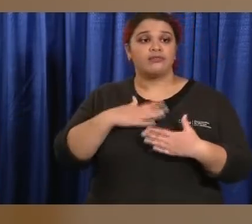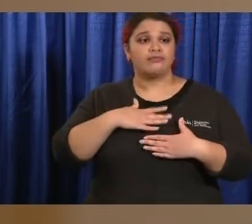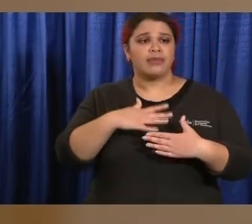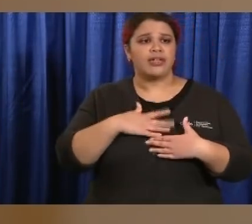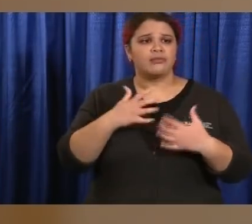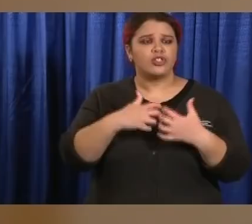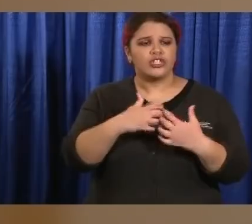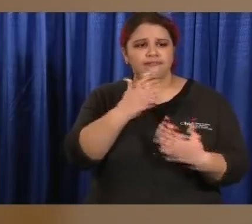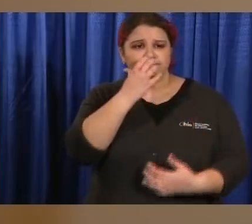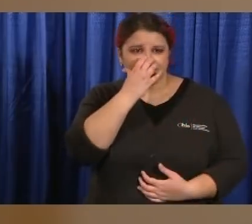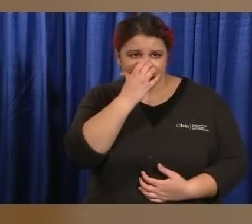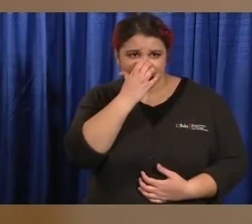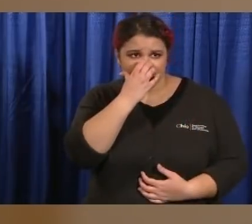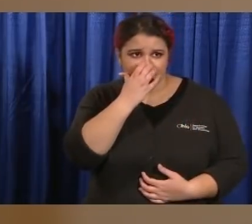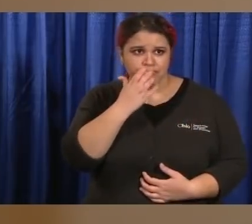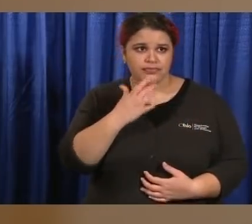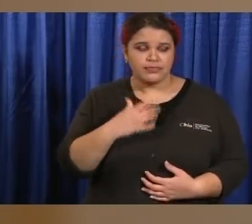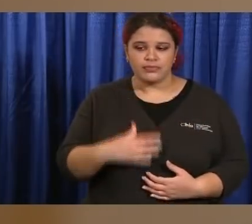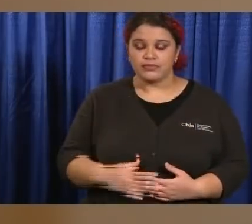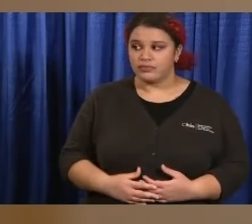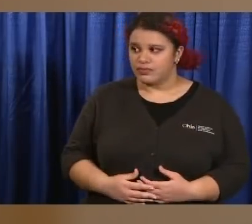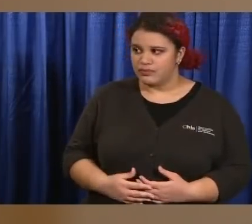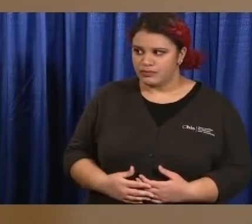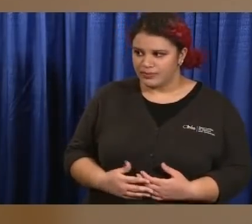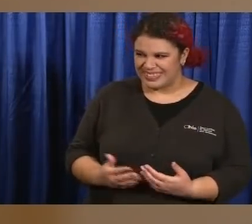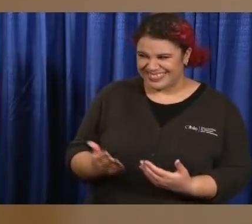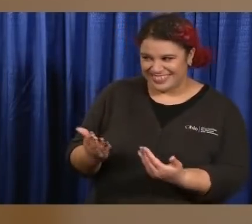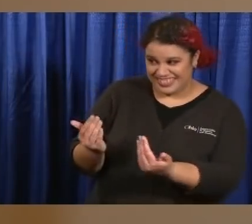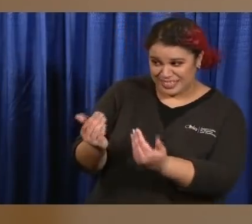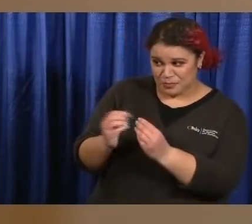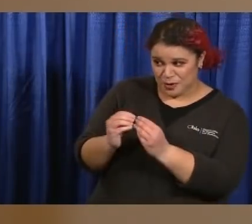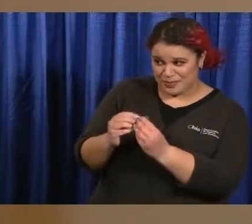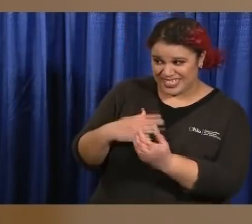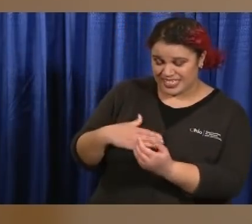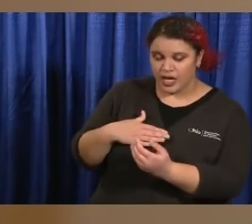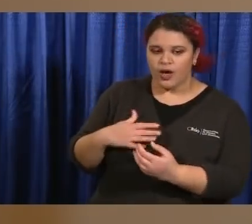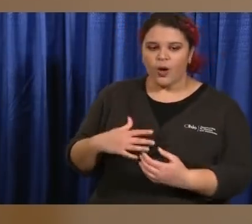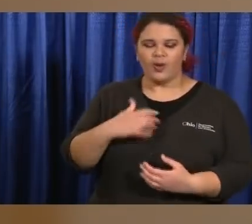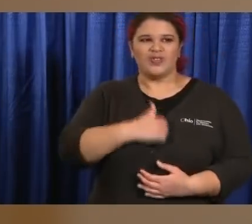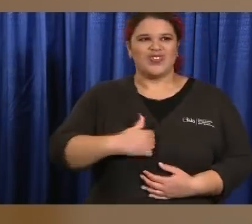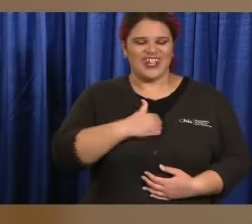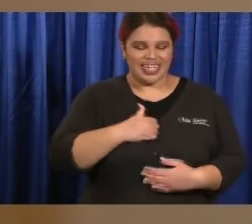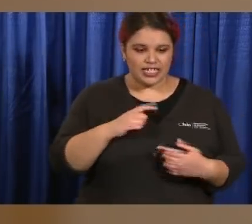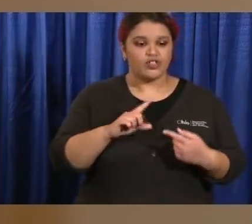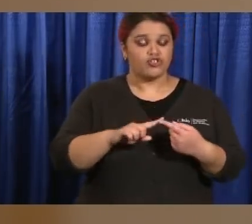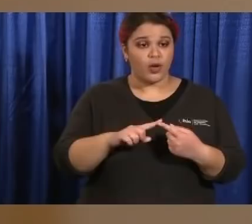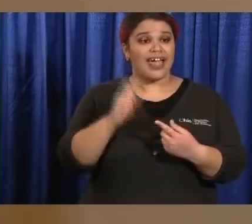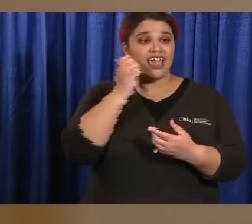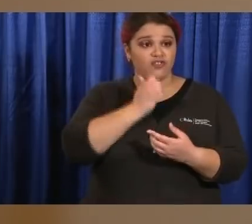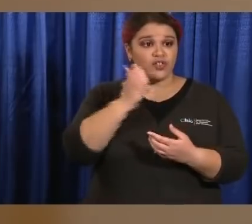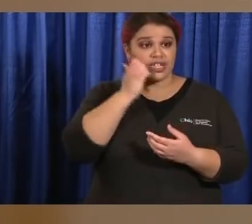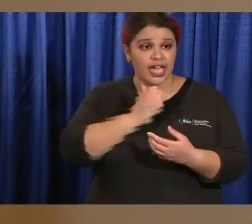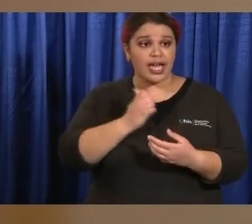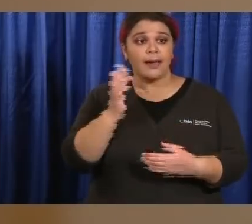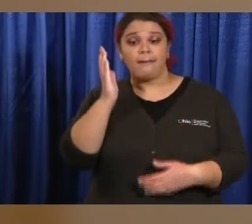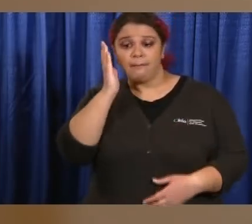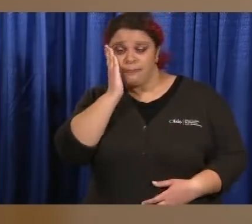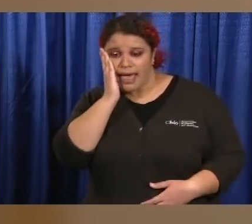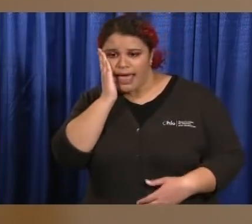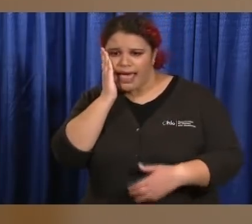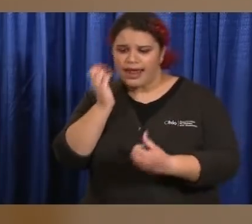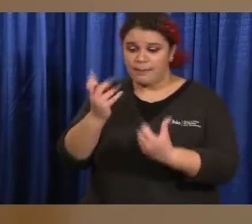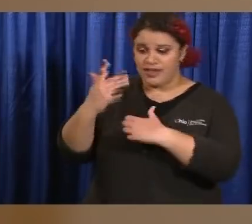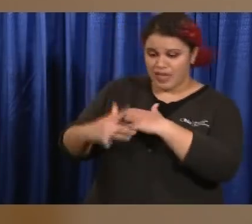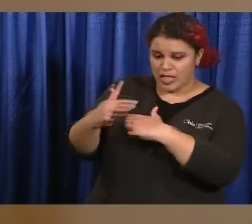Can you continue with your question? I'm sorry. Oh, sorry. Every day you're looking at bed and ventilator counts, correct? We're trying to